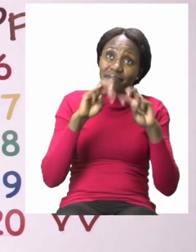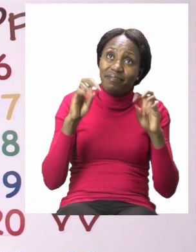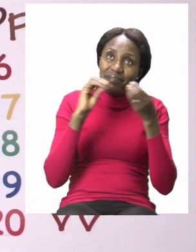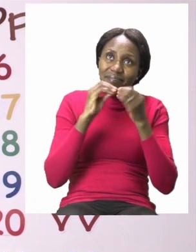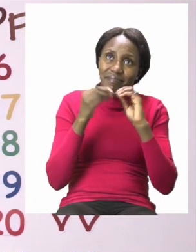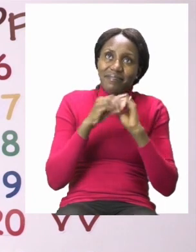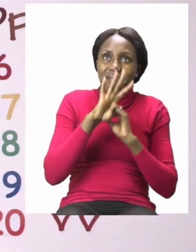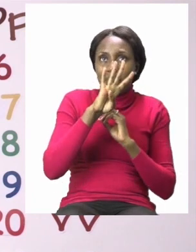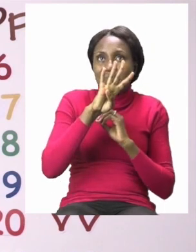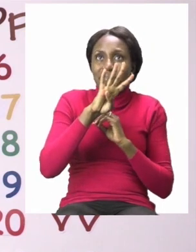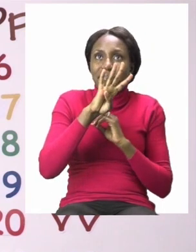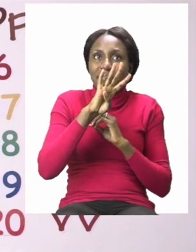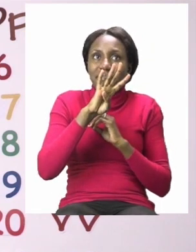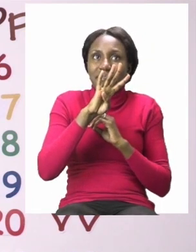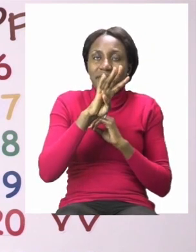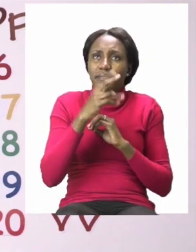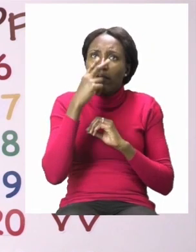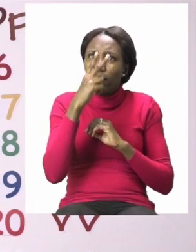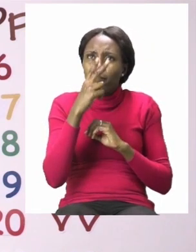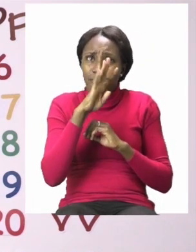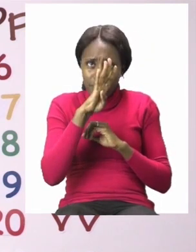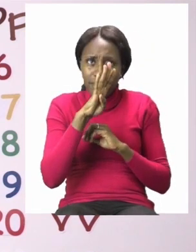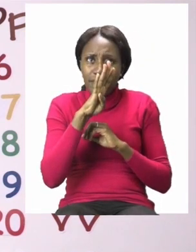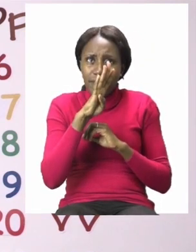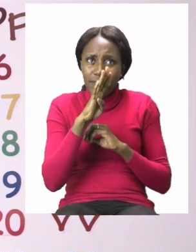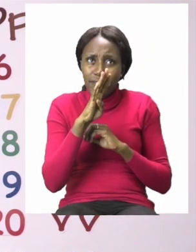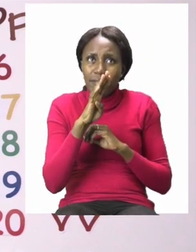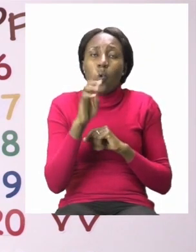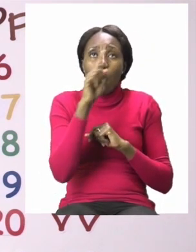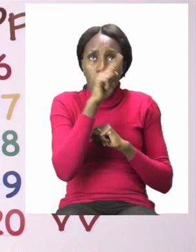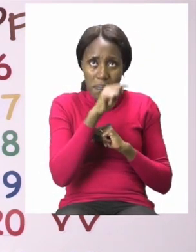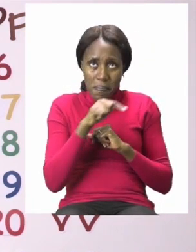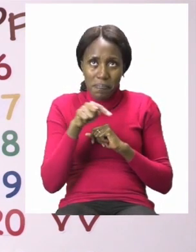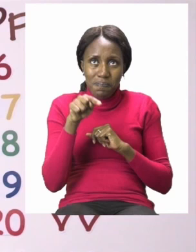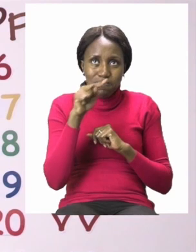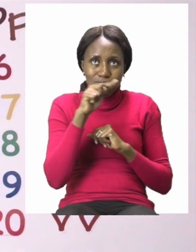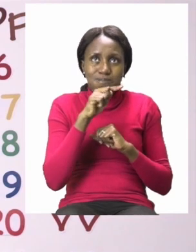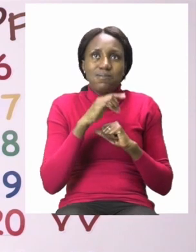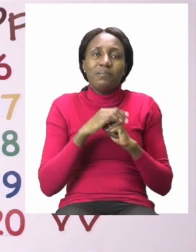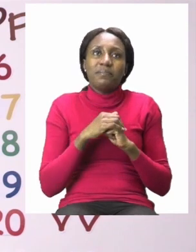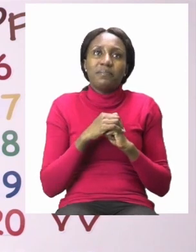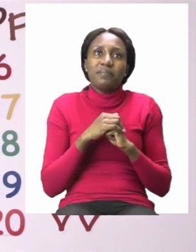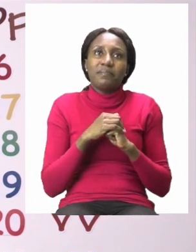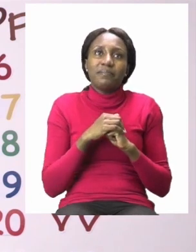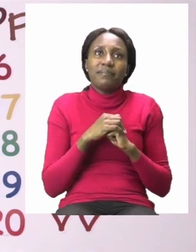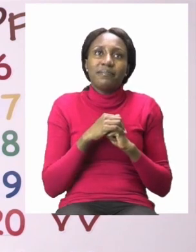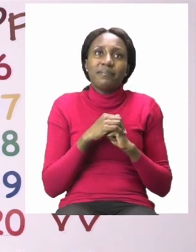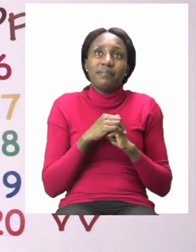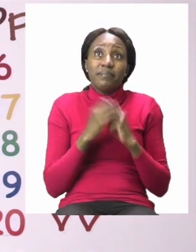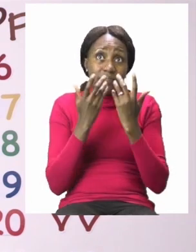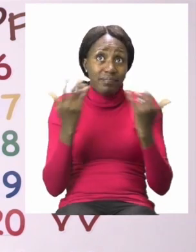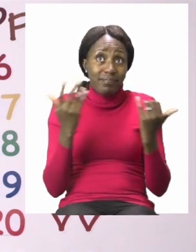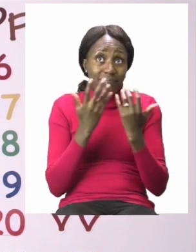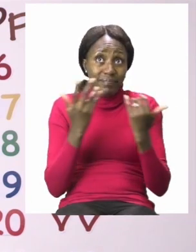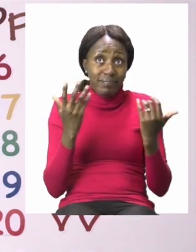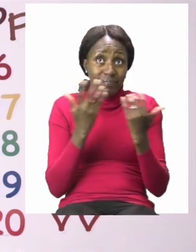for. I can see one here. There is a 4, so I'm going to circle it with my green chalk. You need